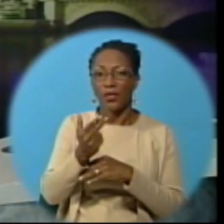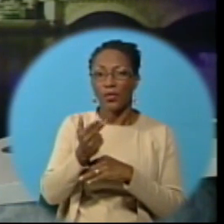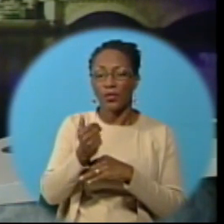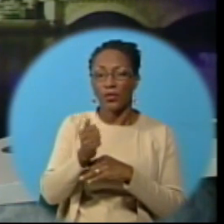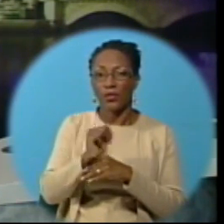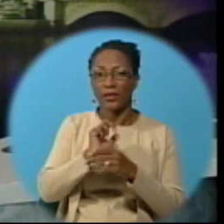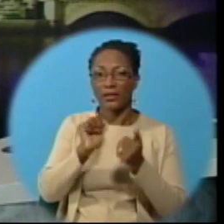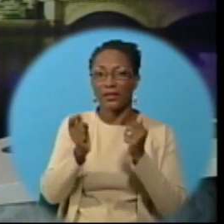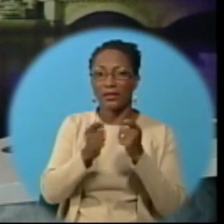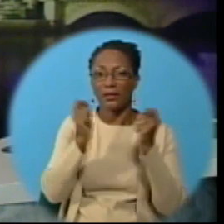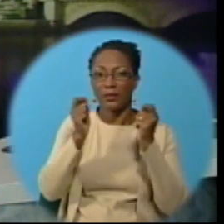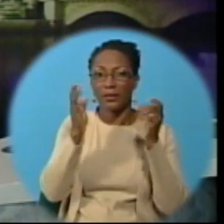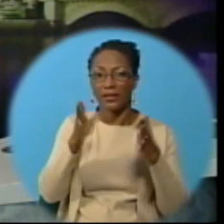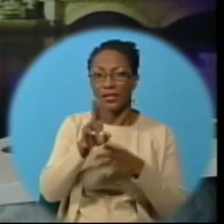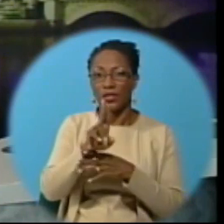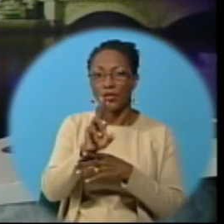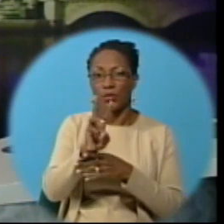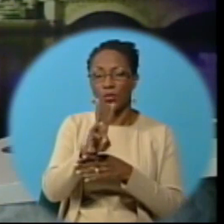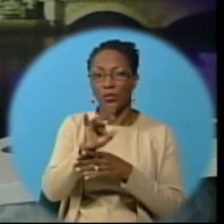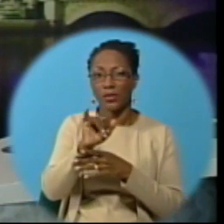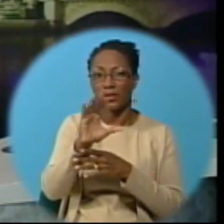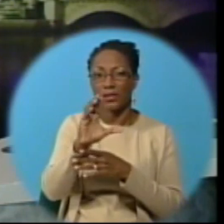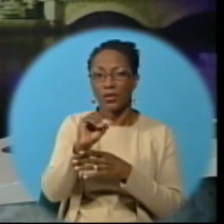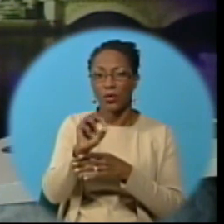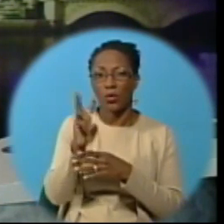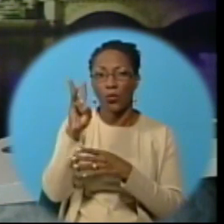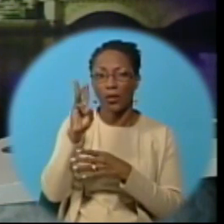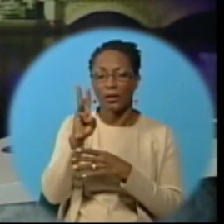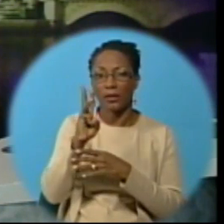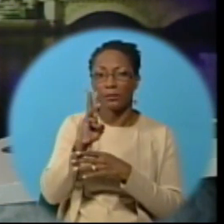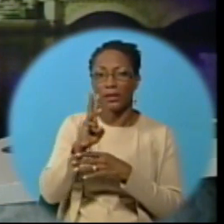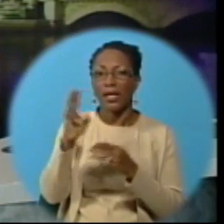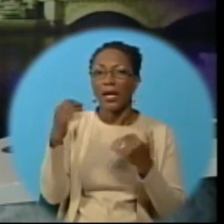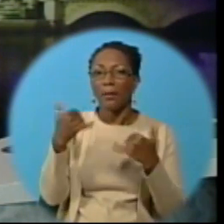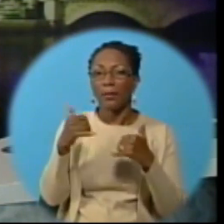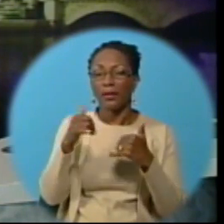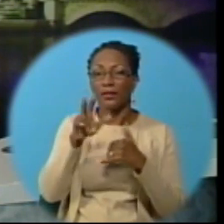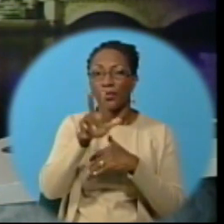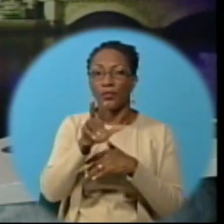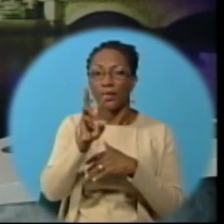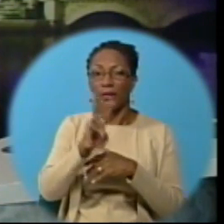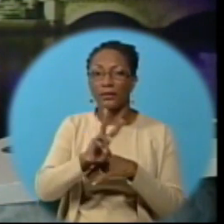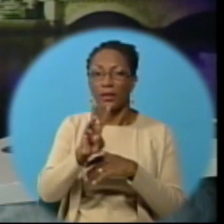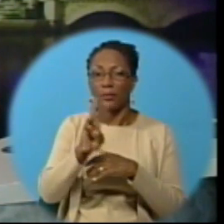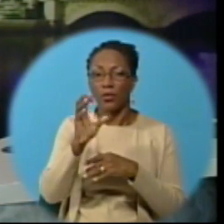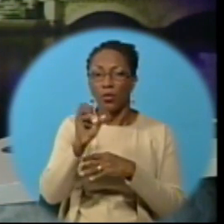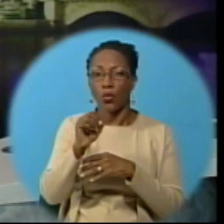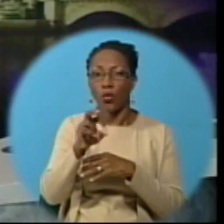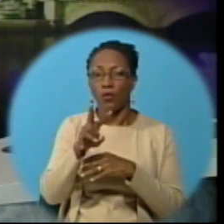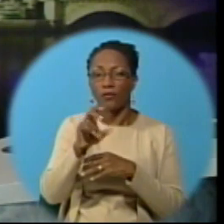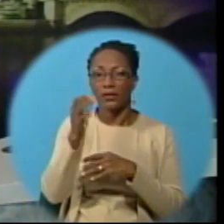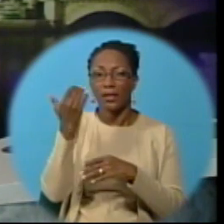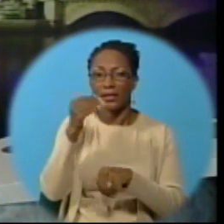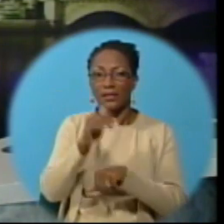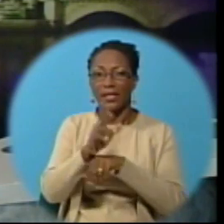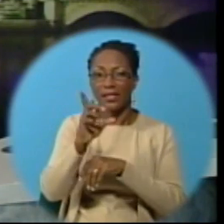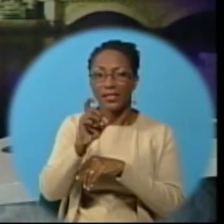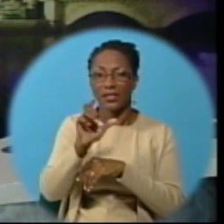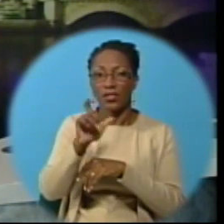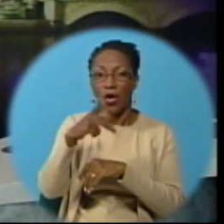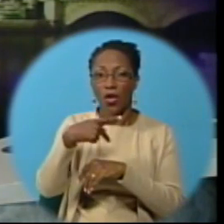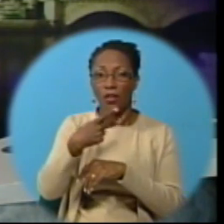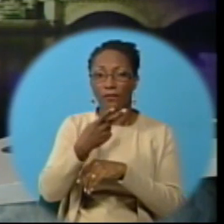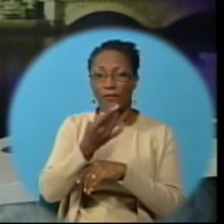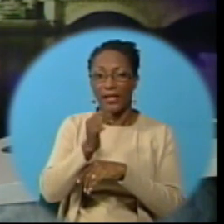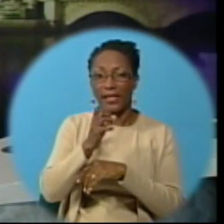UBCO Williams Inter-Parish T20 competition. Playing at 3Ws Oval last night, the Dolphins won the toss and posted 151 for